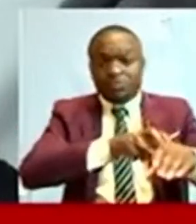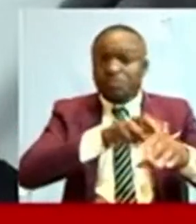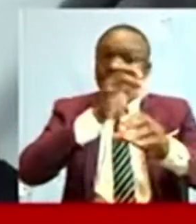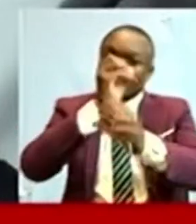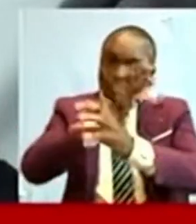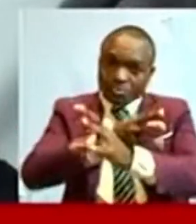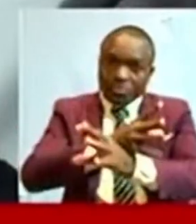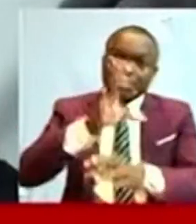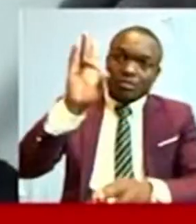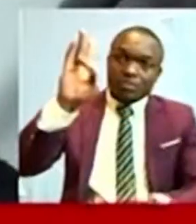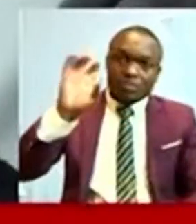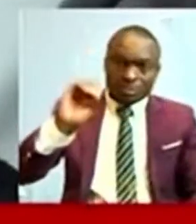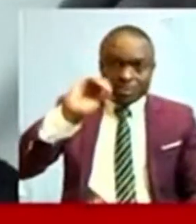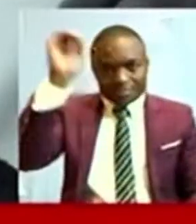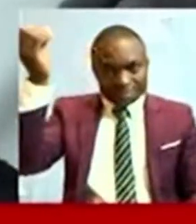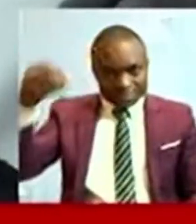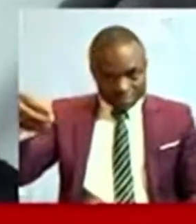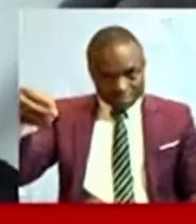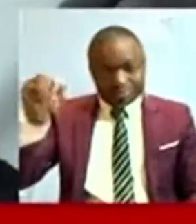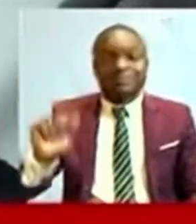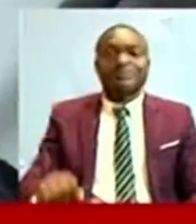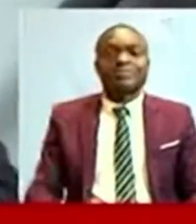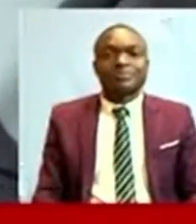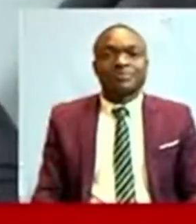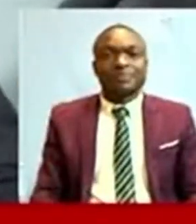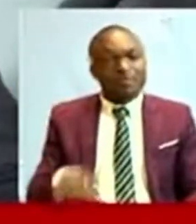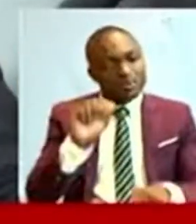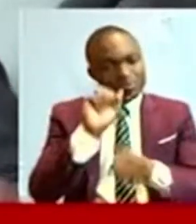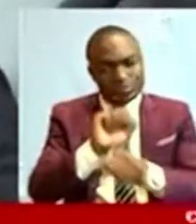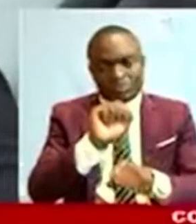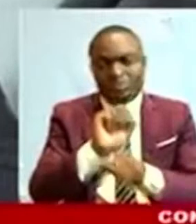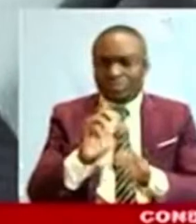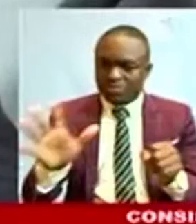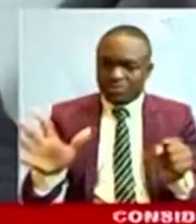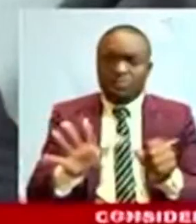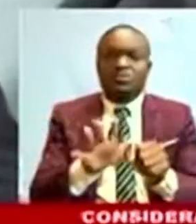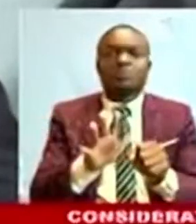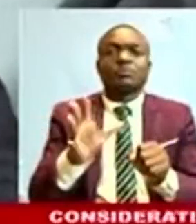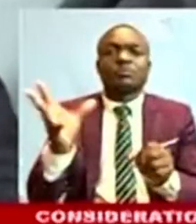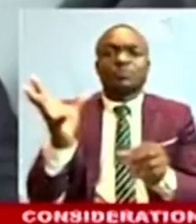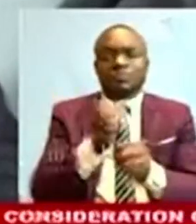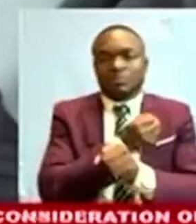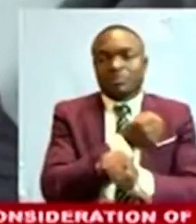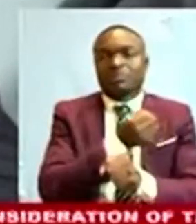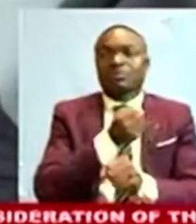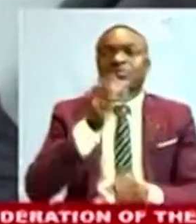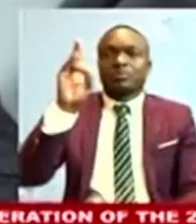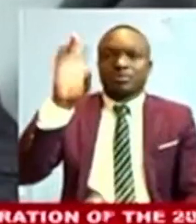at 70%, and the performance was 70% as well.